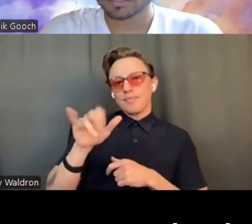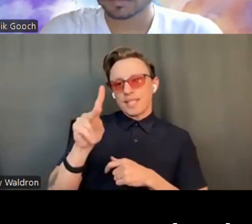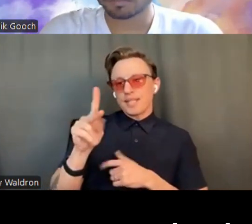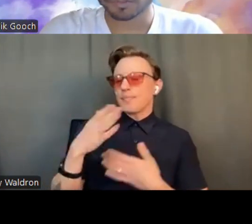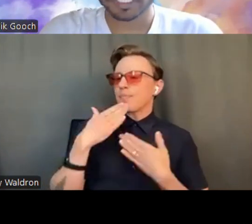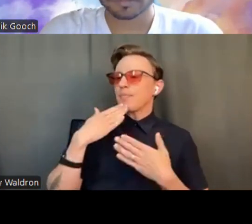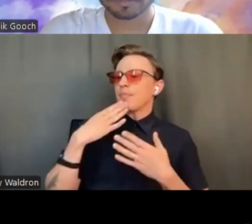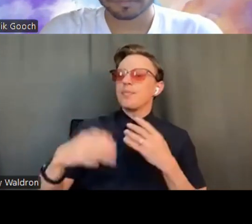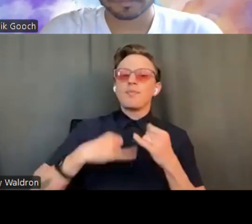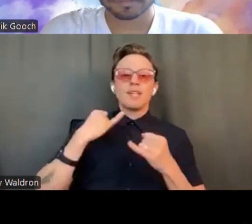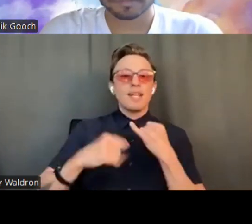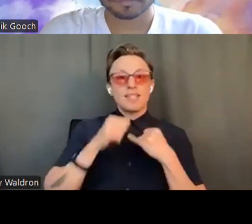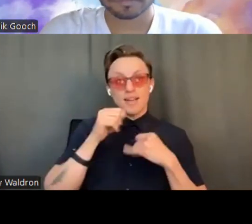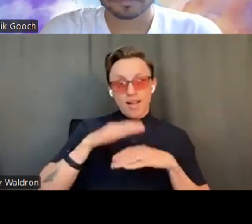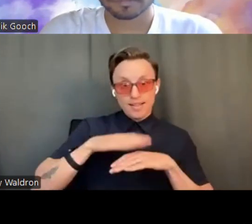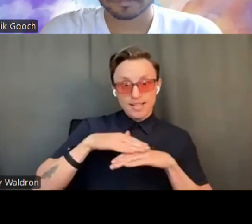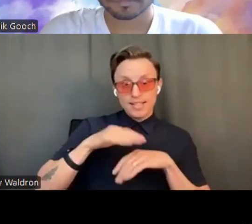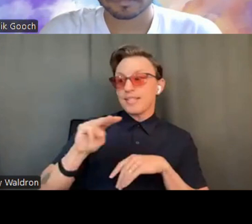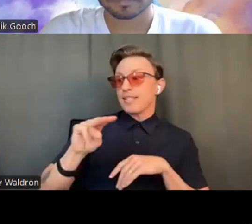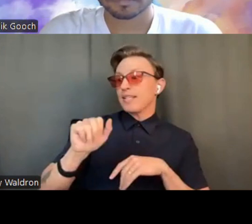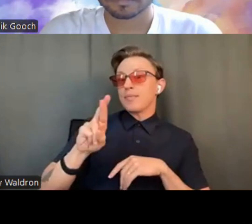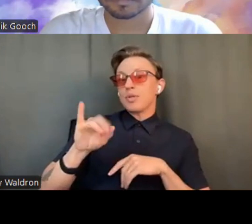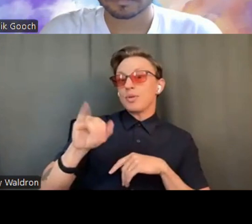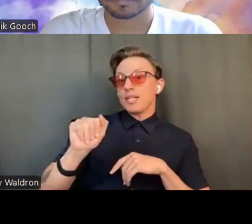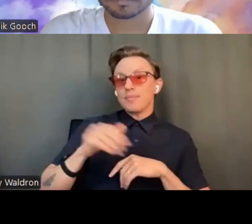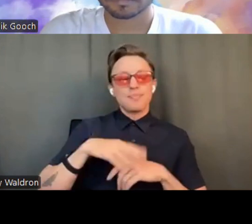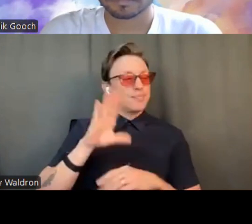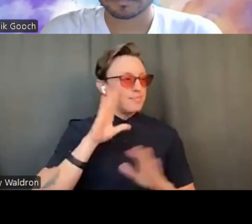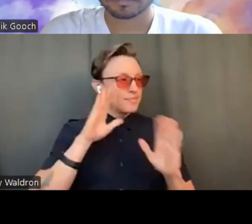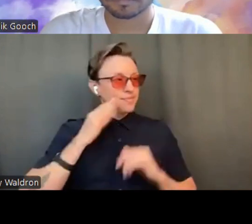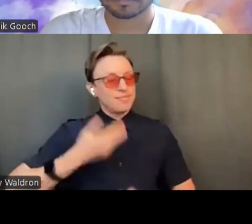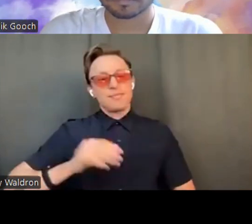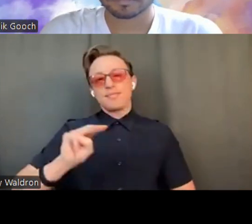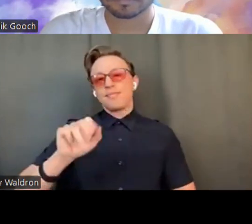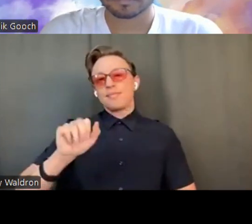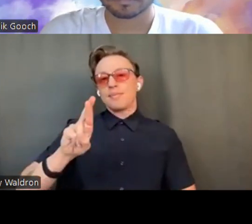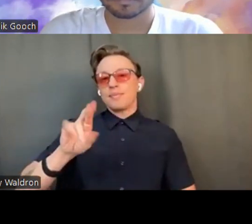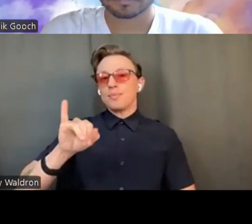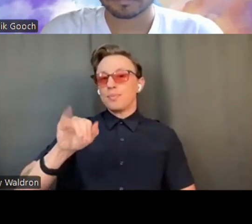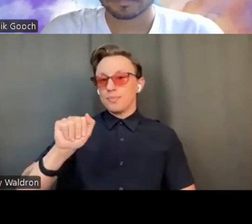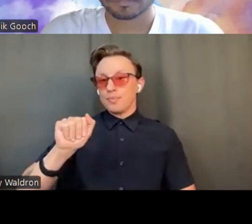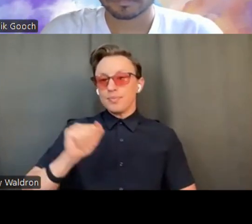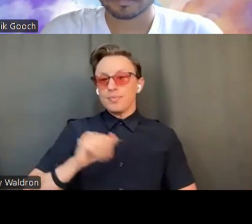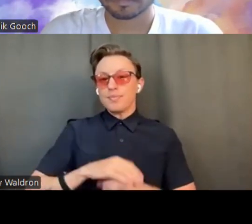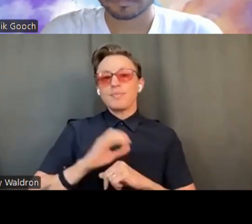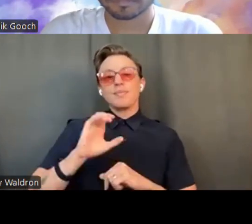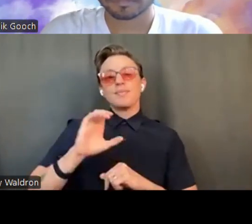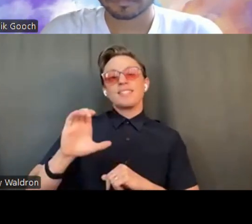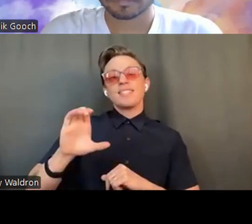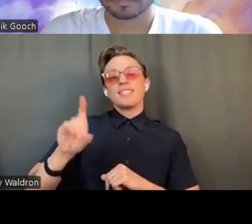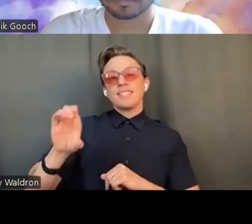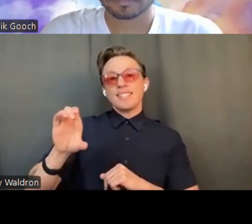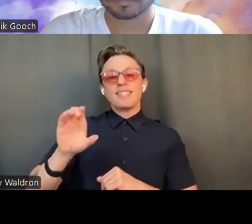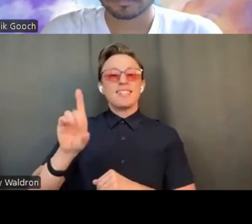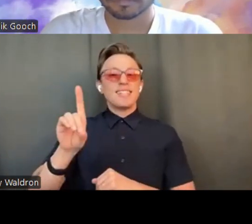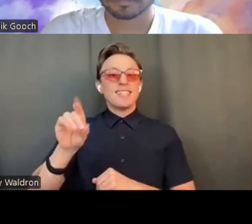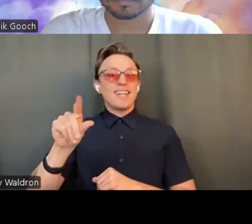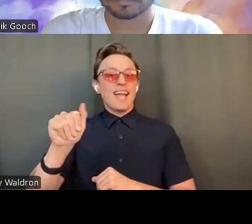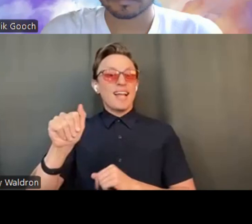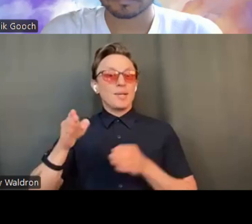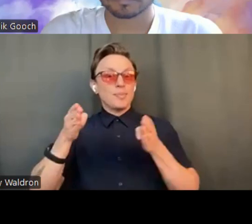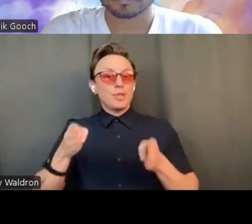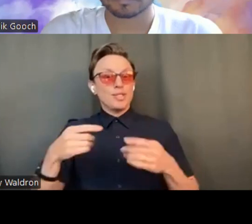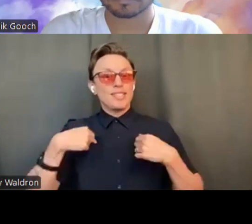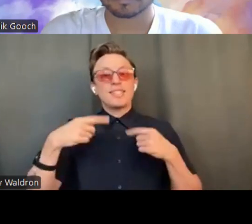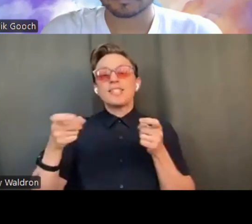not least, Maria. Hi, everyone. I'm Maria. I am CCGC's data person. I'm the